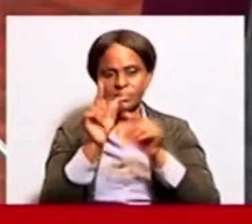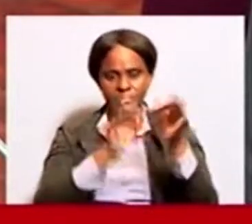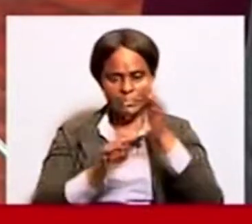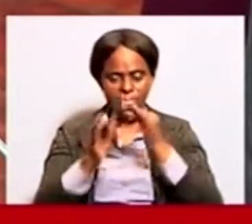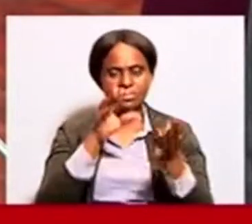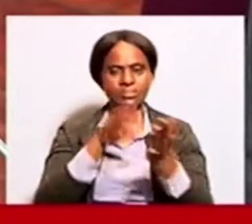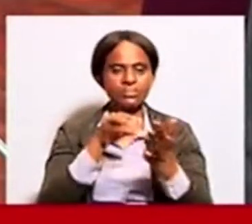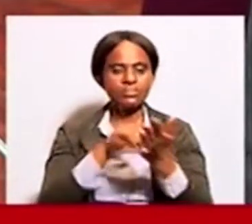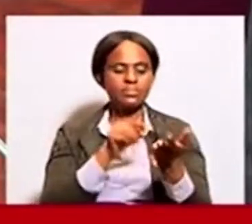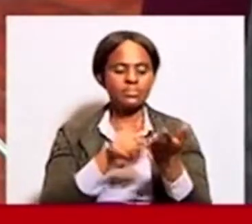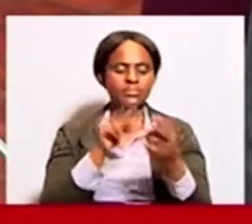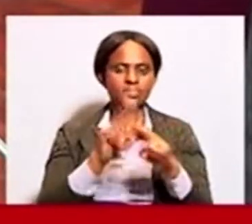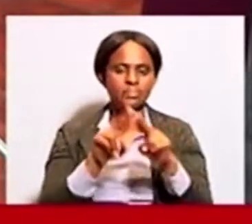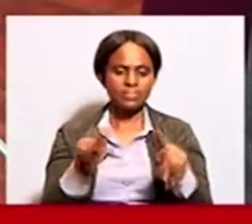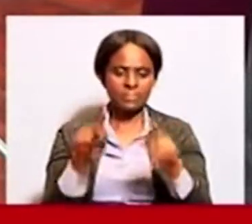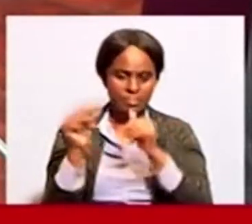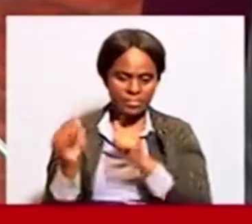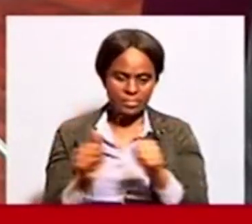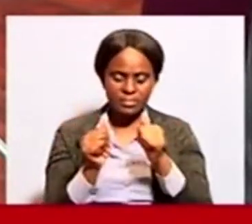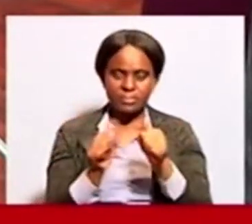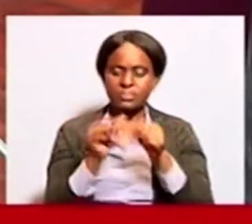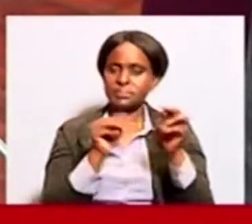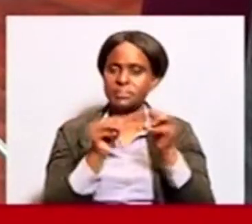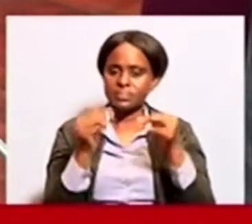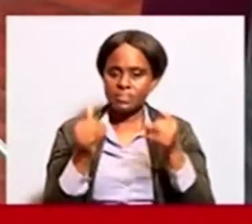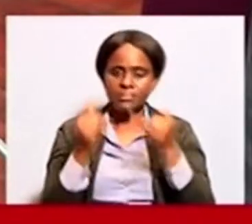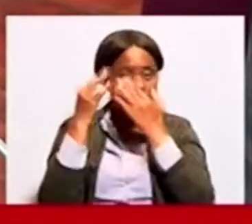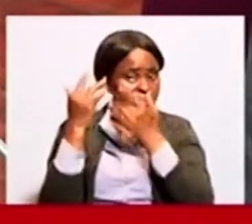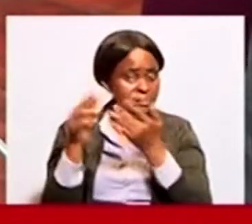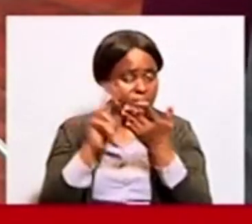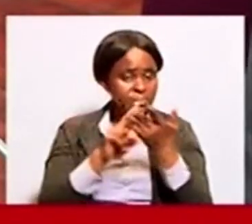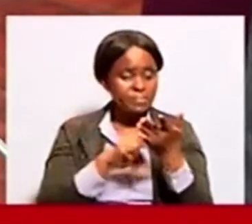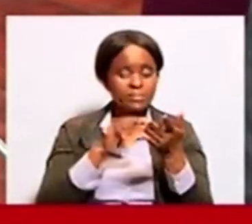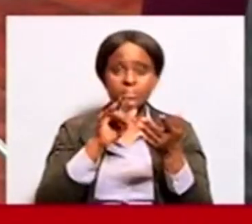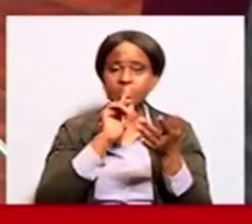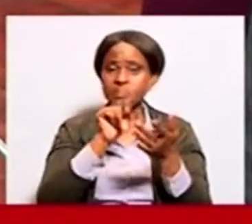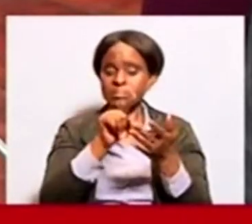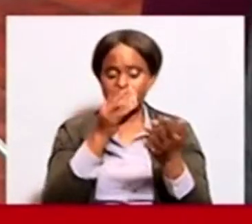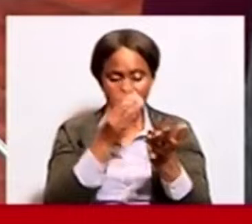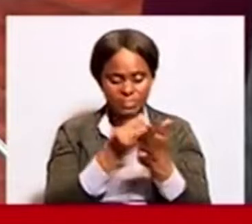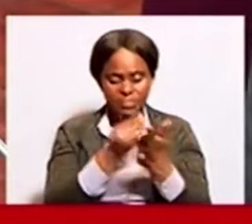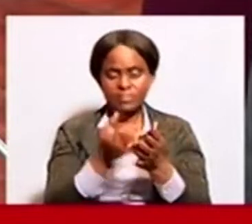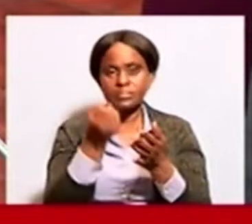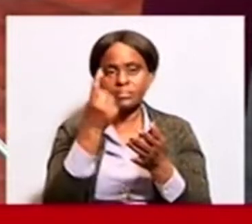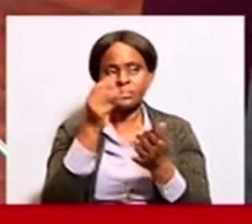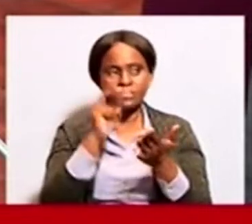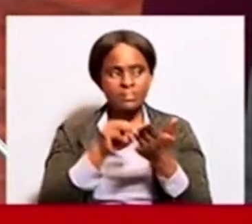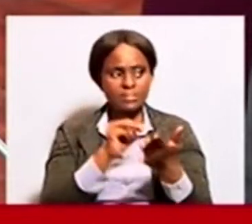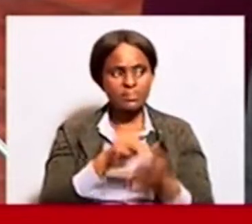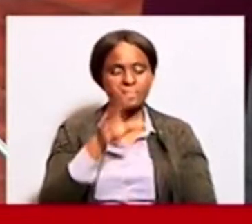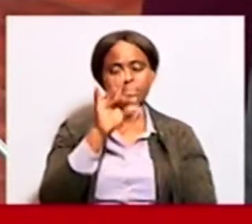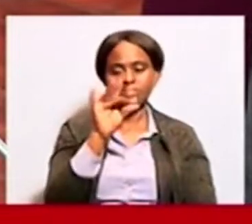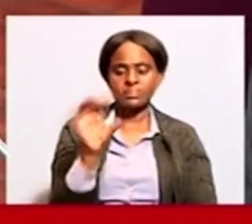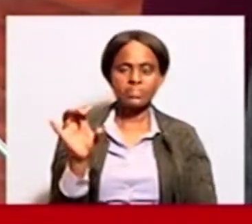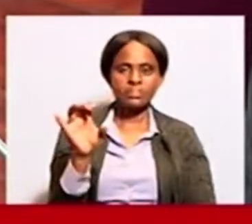Chair. Action taken. Management wishes to report that an amount of